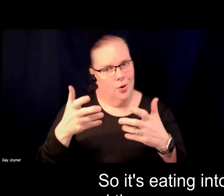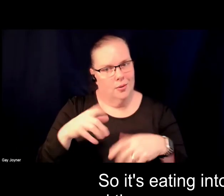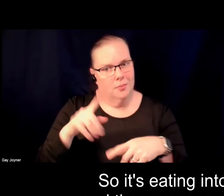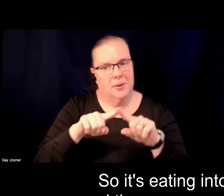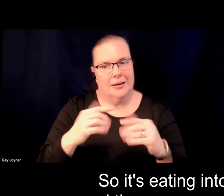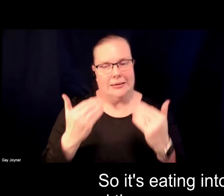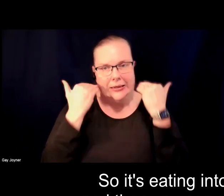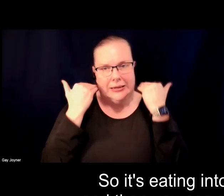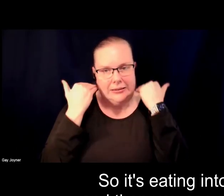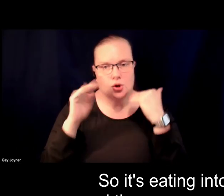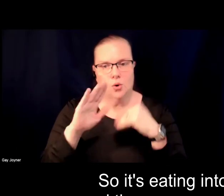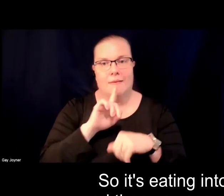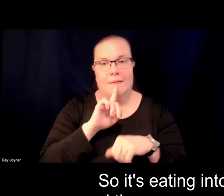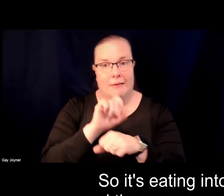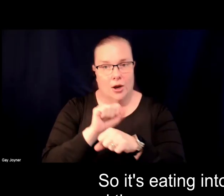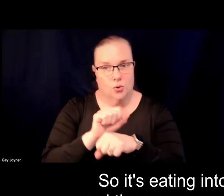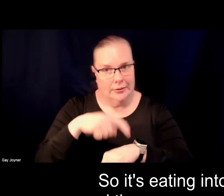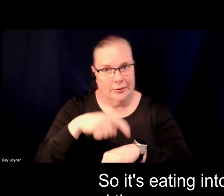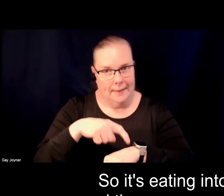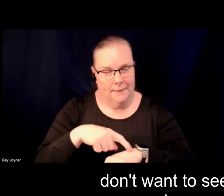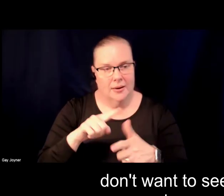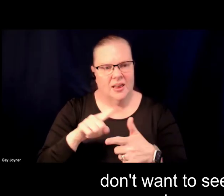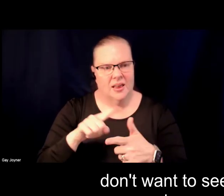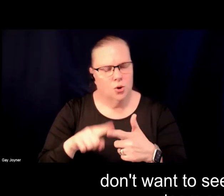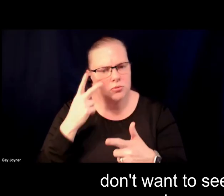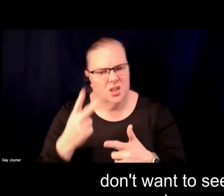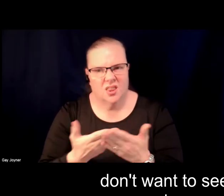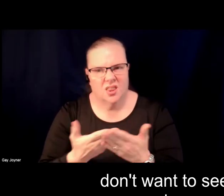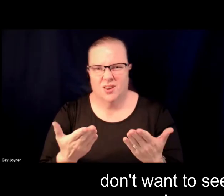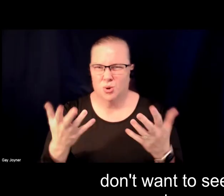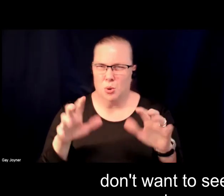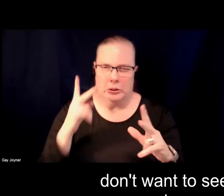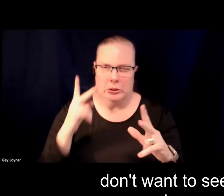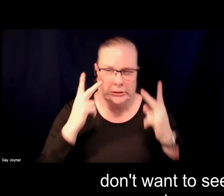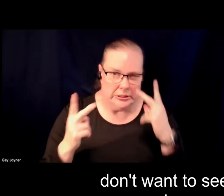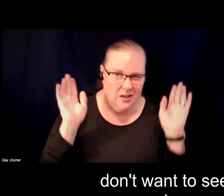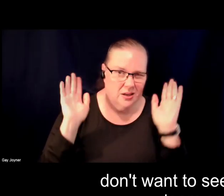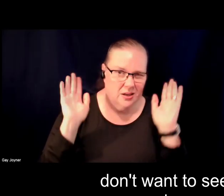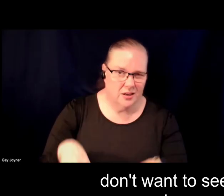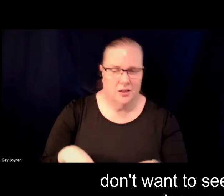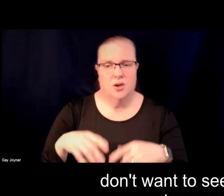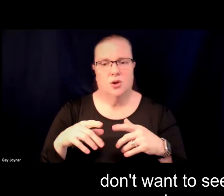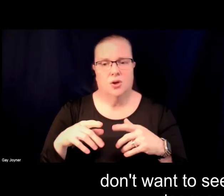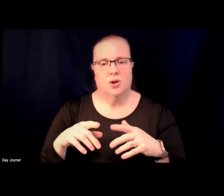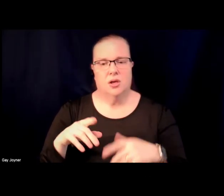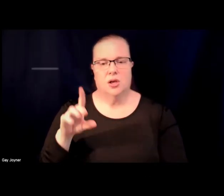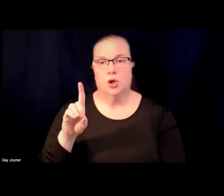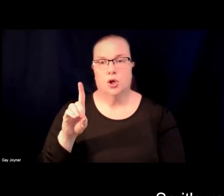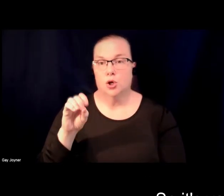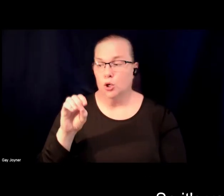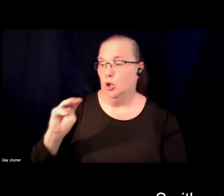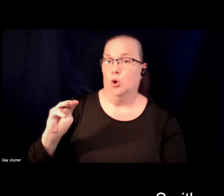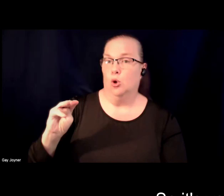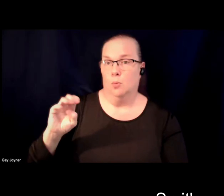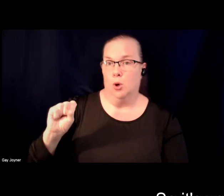into your actual time, and then you see some things that you don't want to see, or if you start to doom scroll, right?